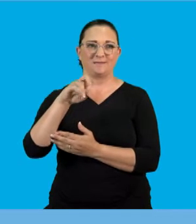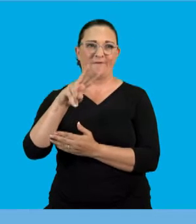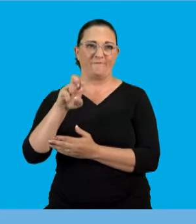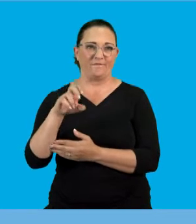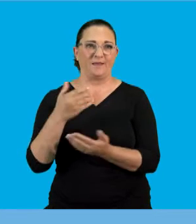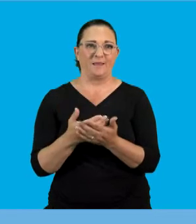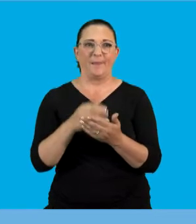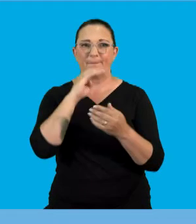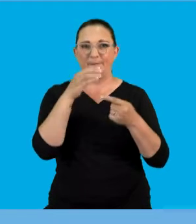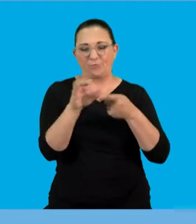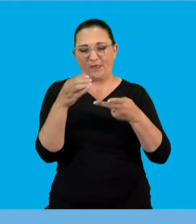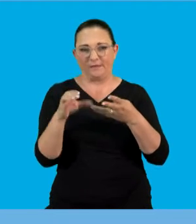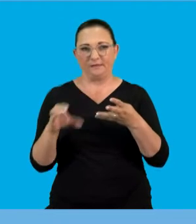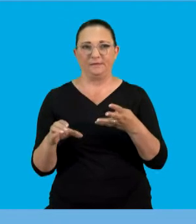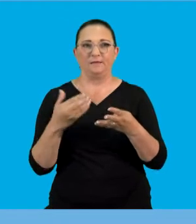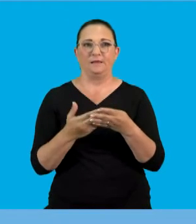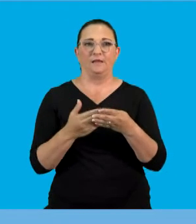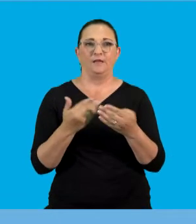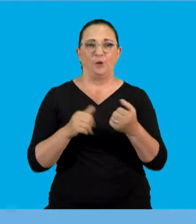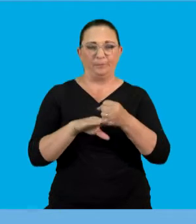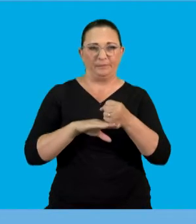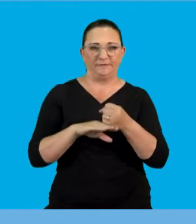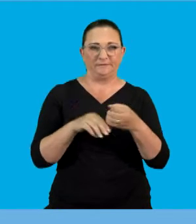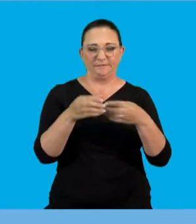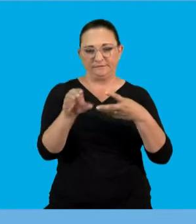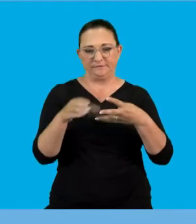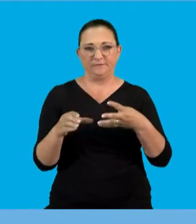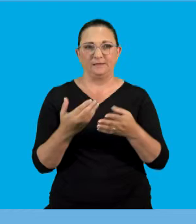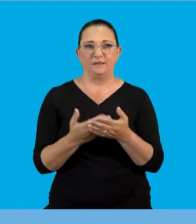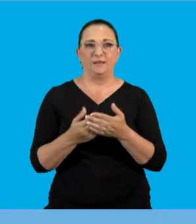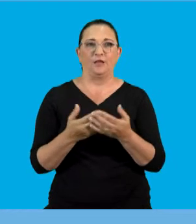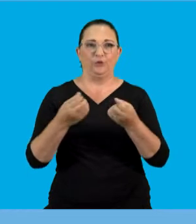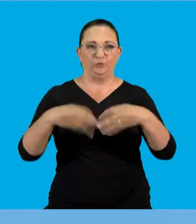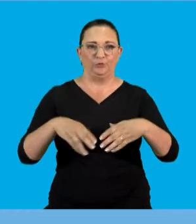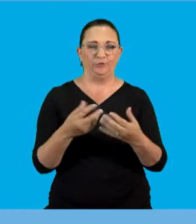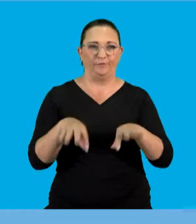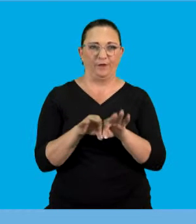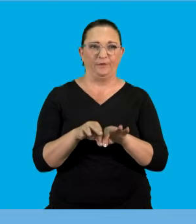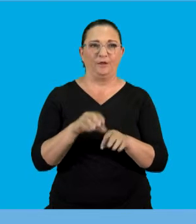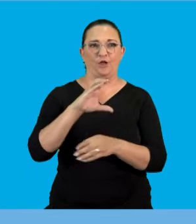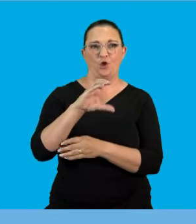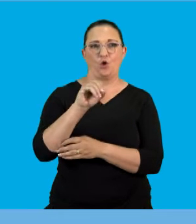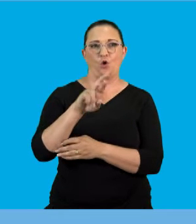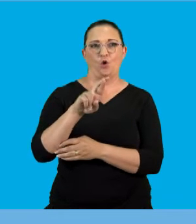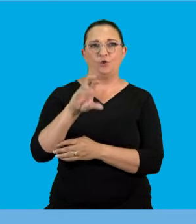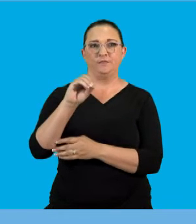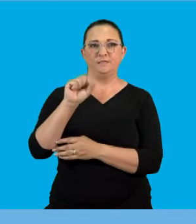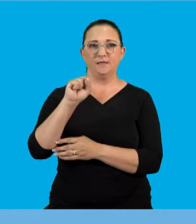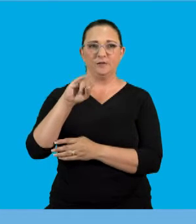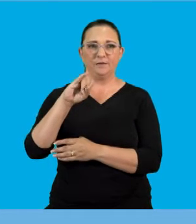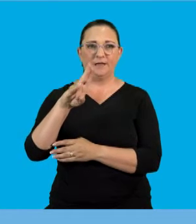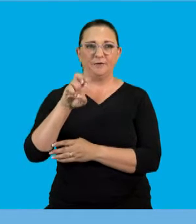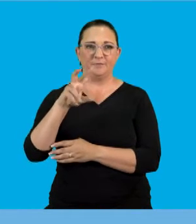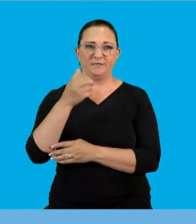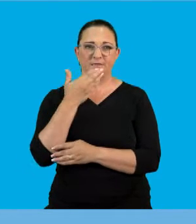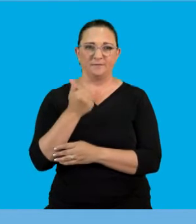that means that they break down certain substances and cause serious burn on your skin. So that's what corrosive means in